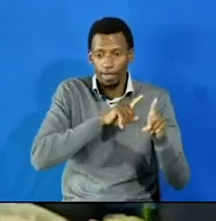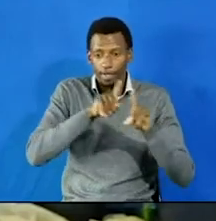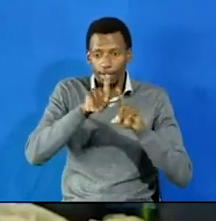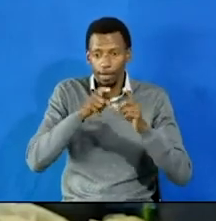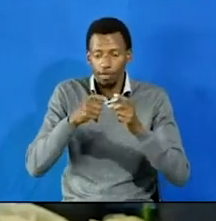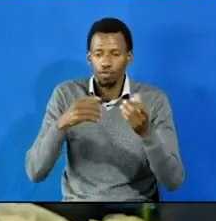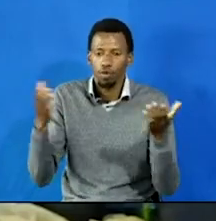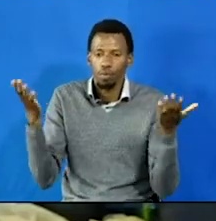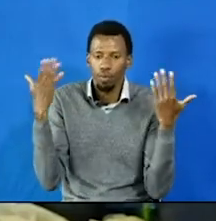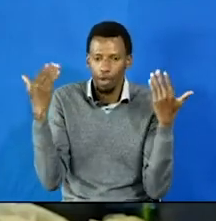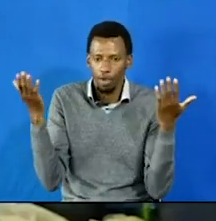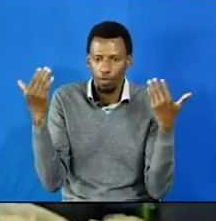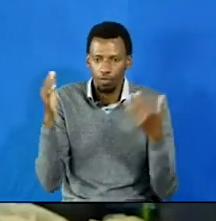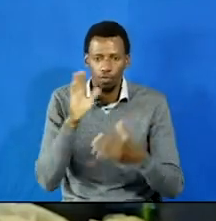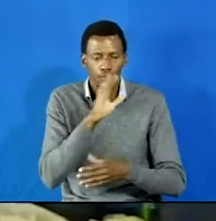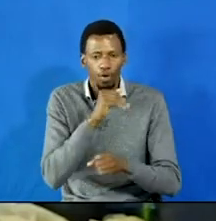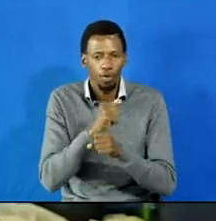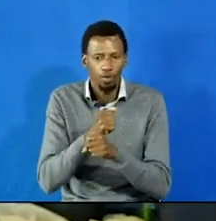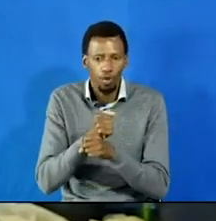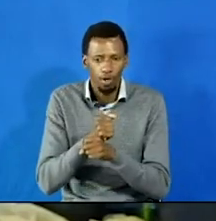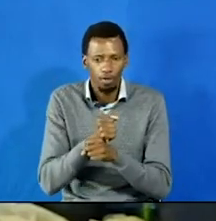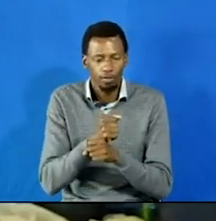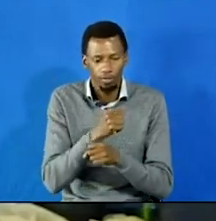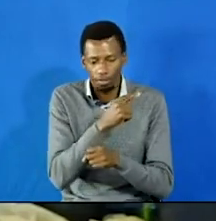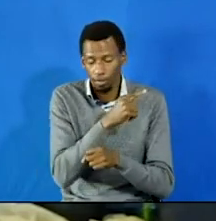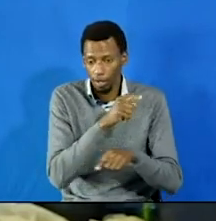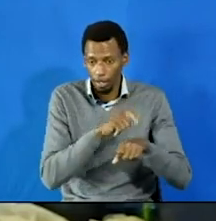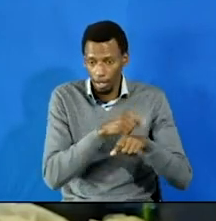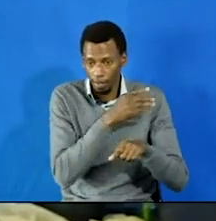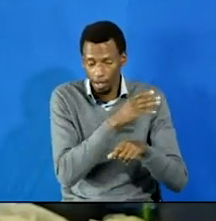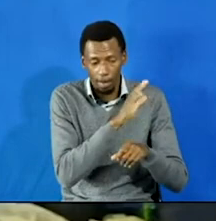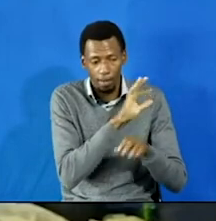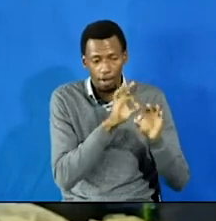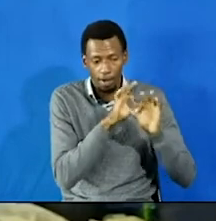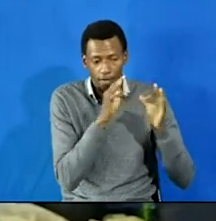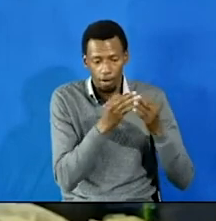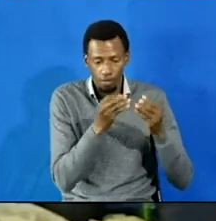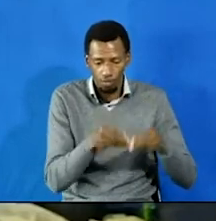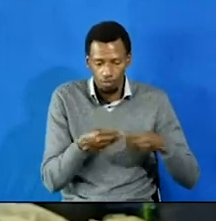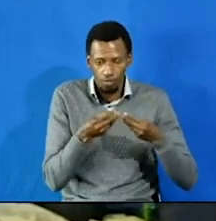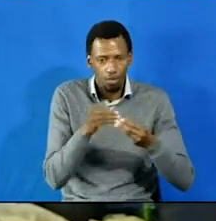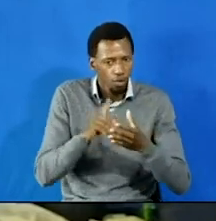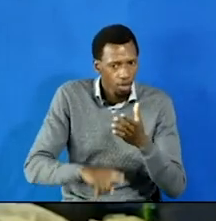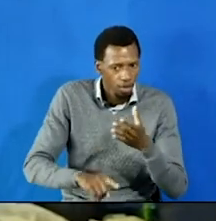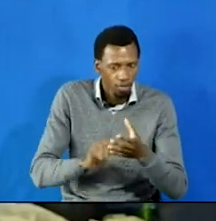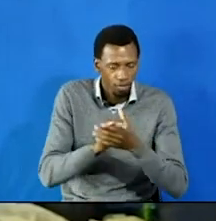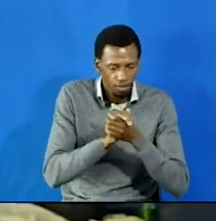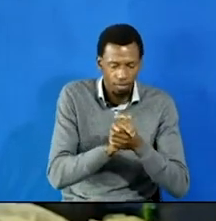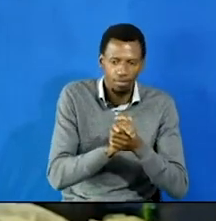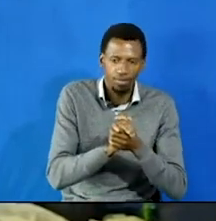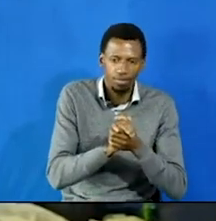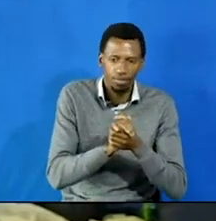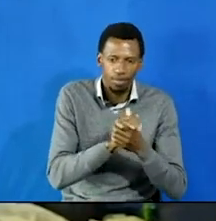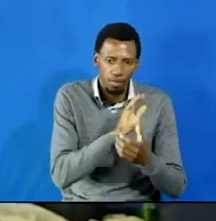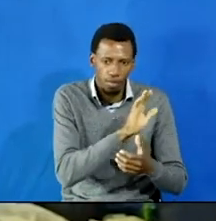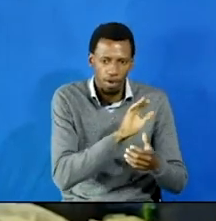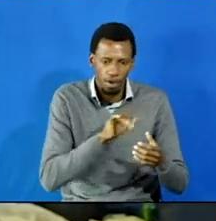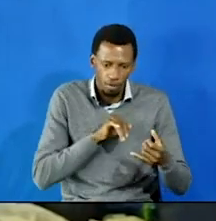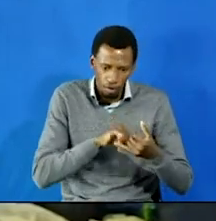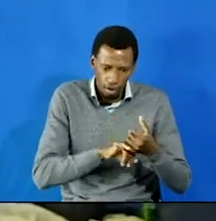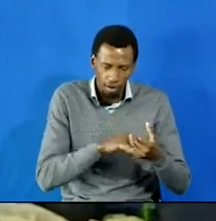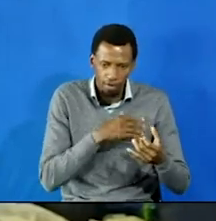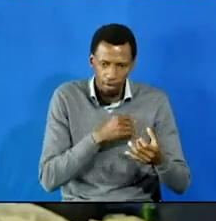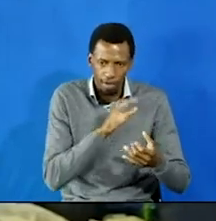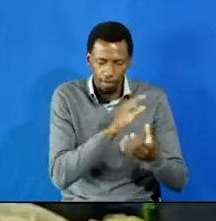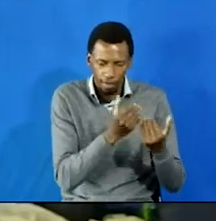work, I was sent with greetings from my family, my wife and my little children.